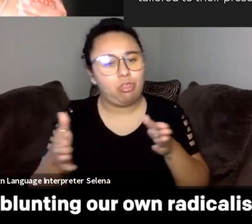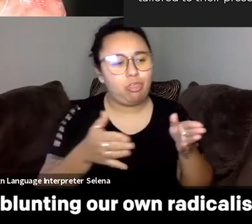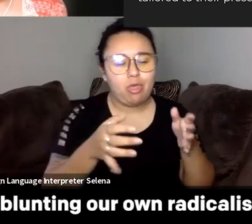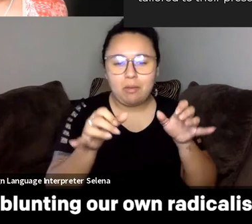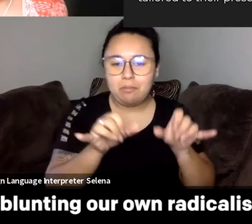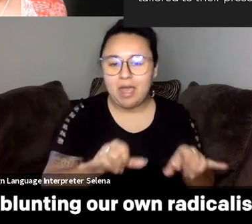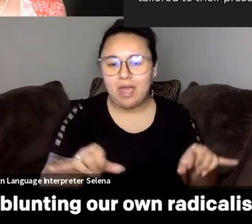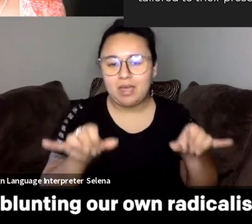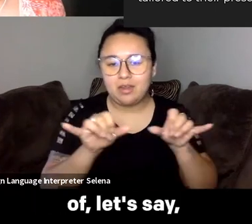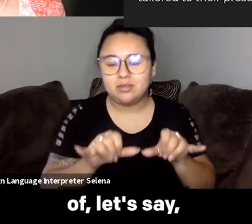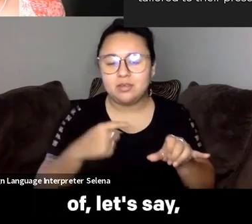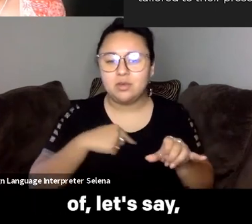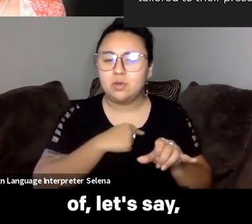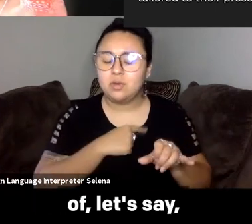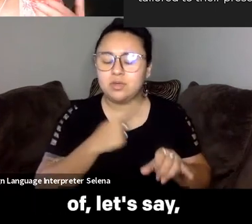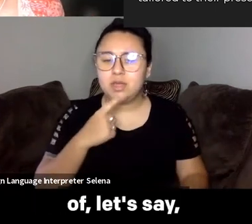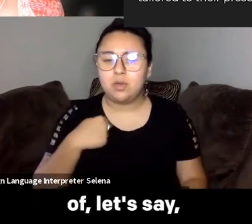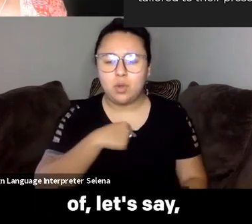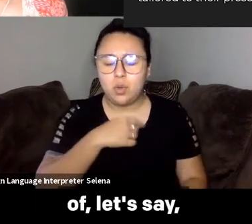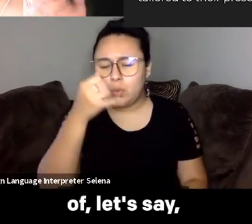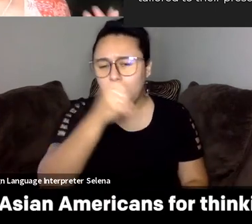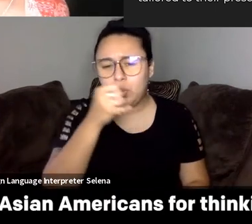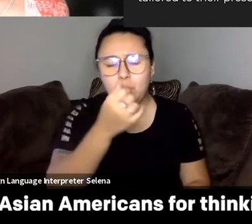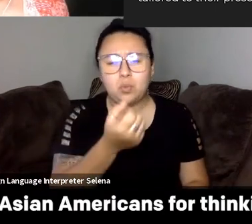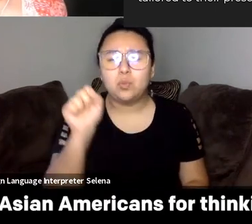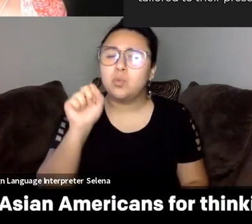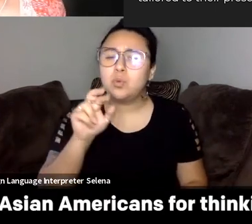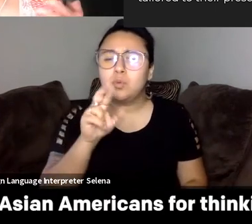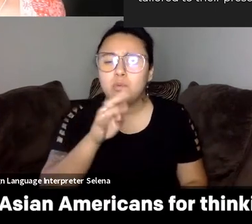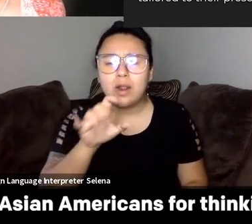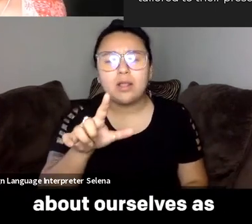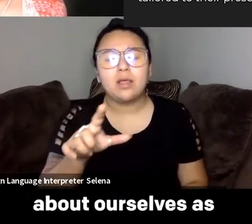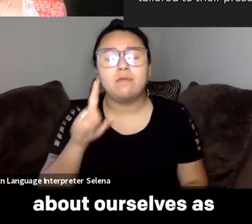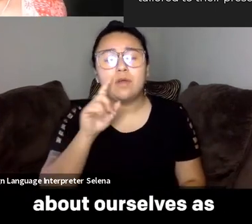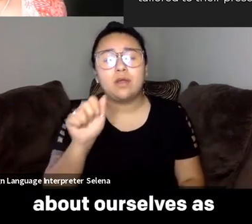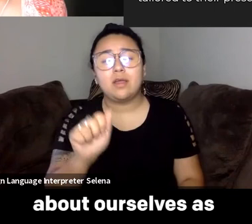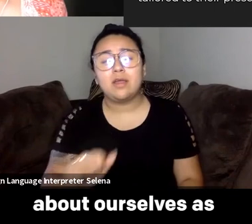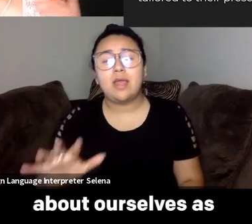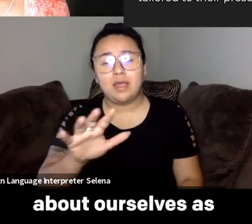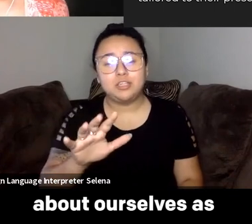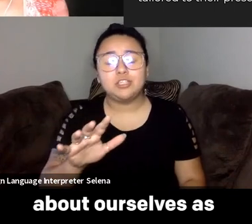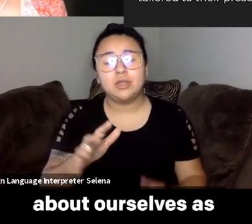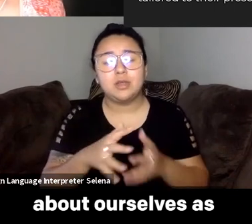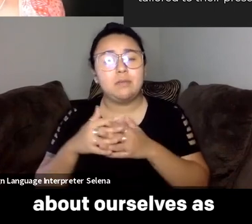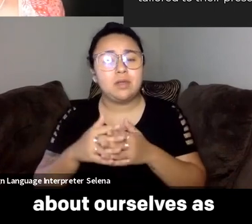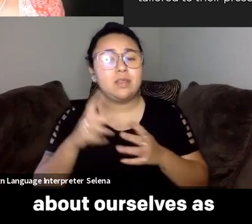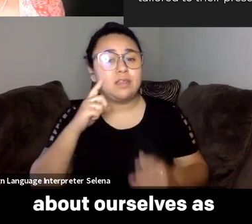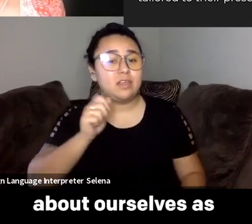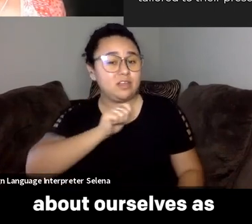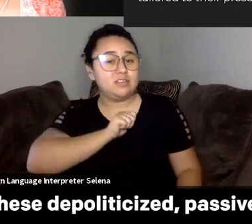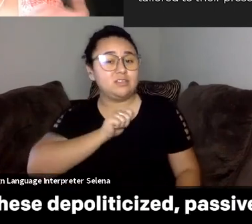our own radicalism, of let's say, for Asian Americans, for thinking about ourselves